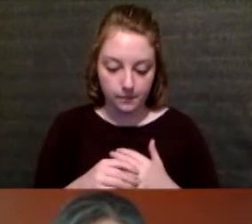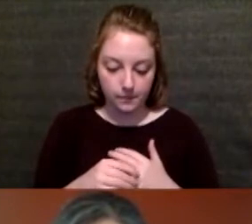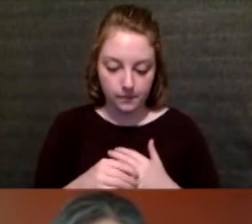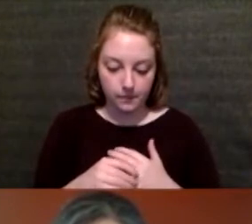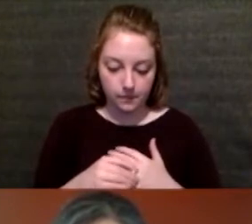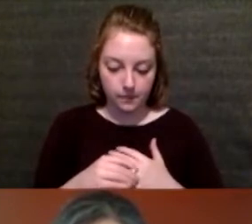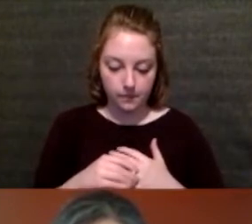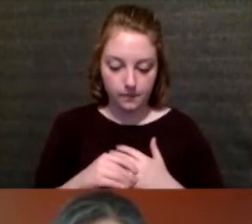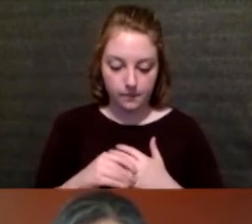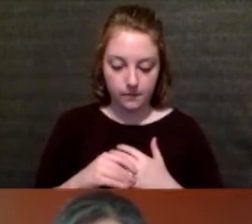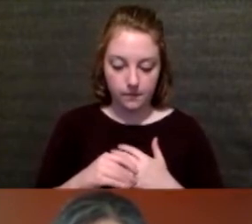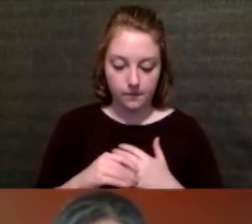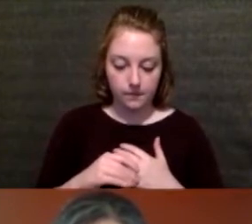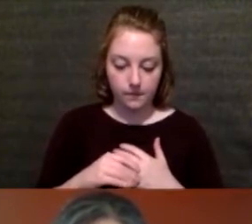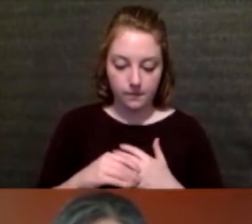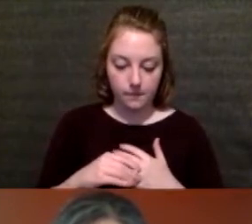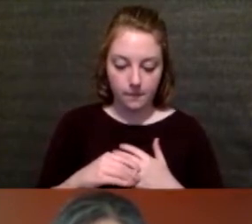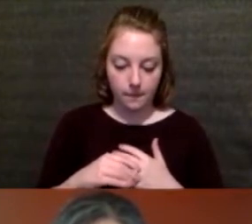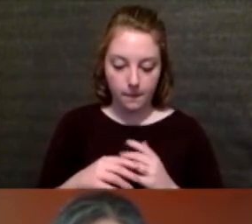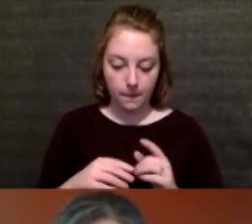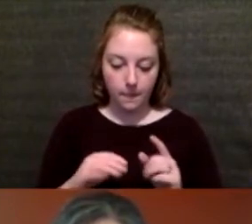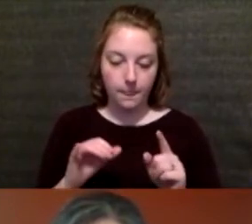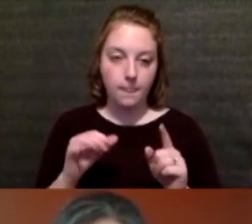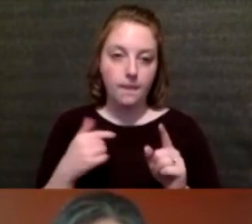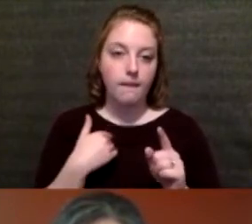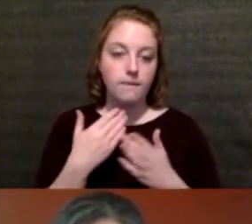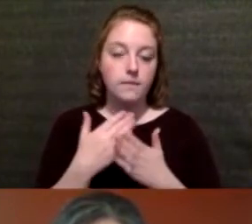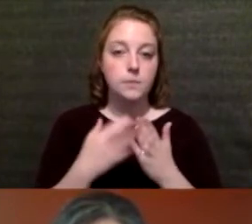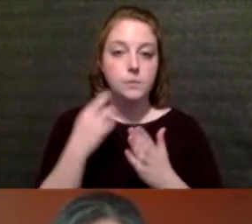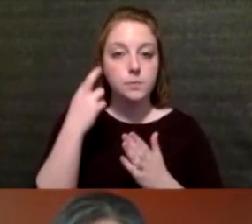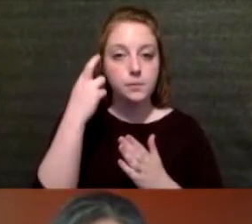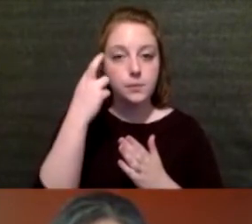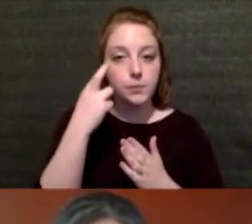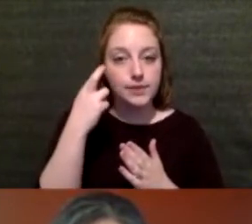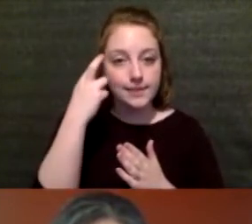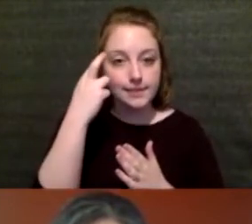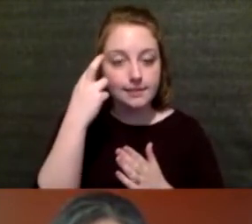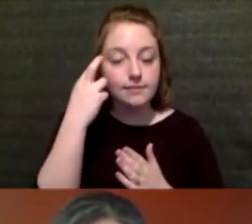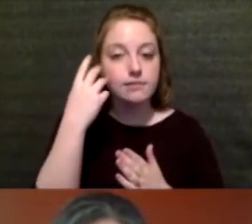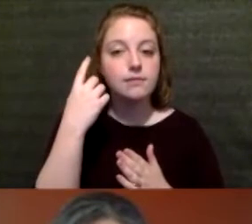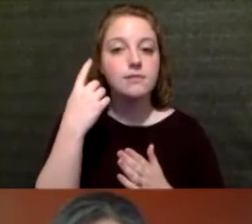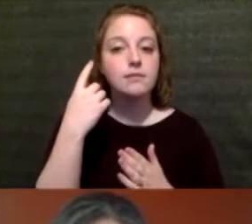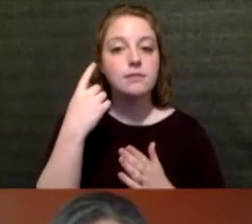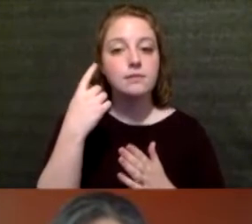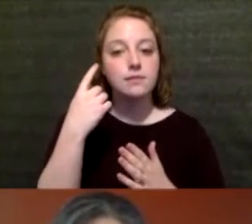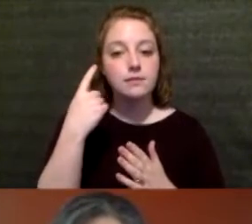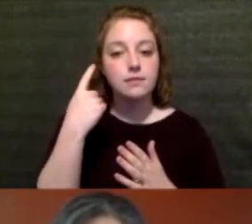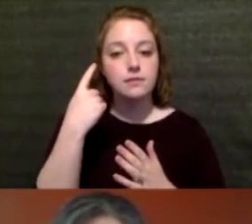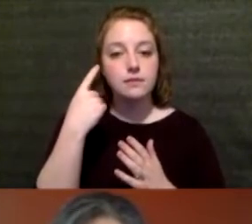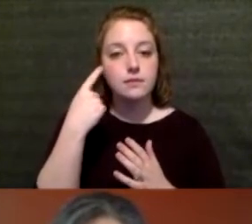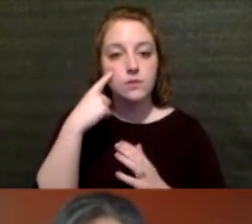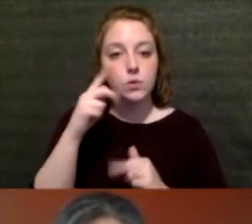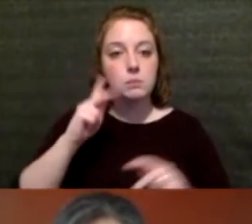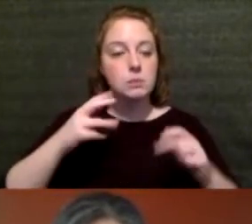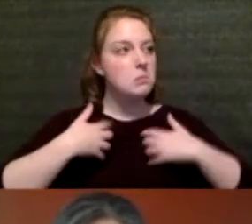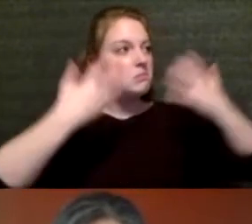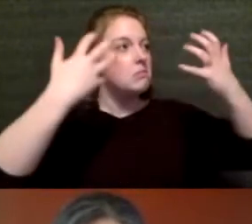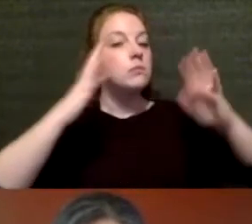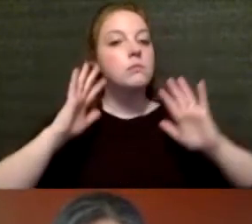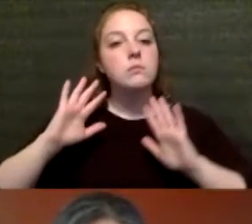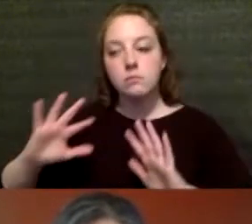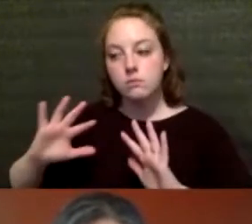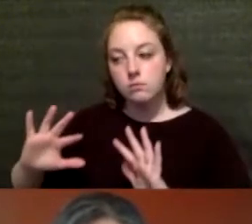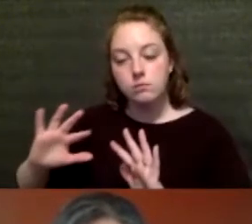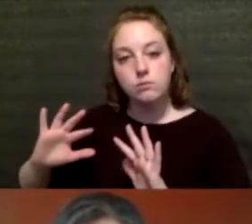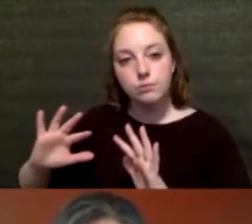some reasons to, um, to back people off when they, when they